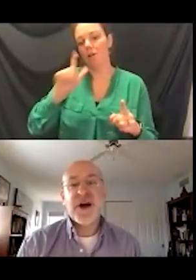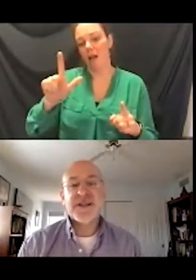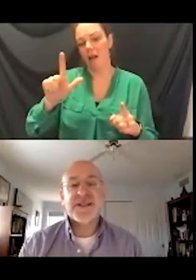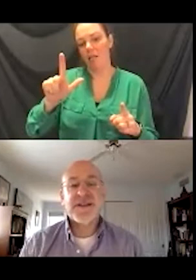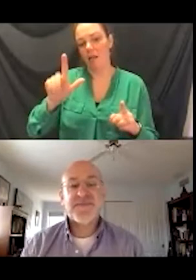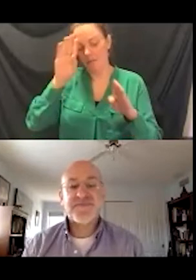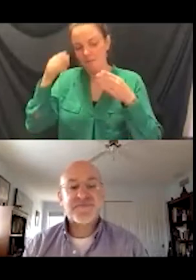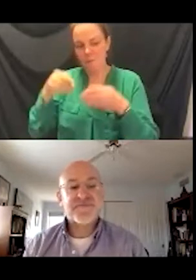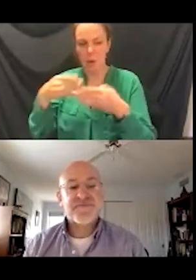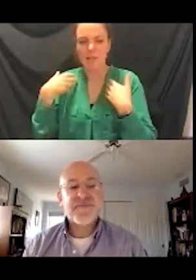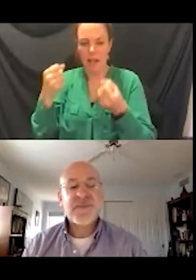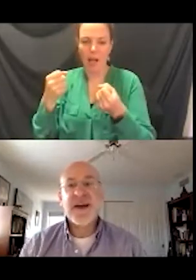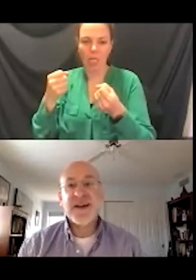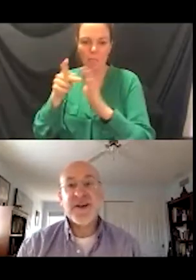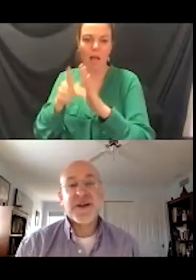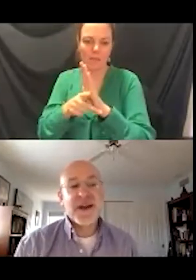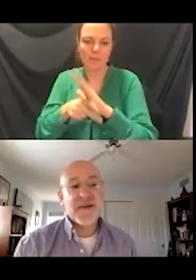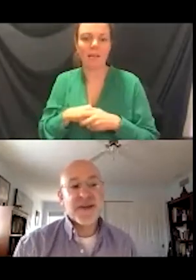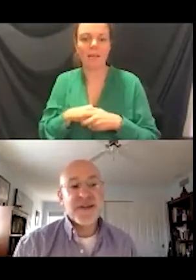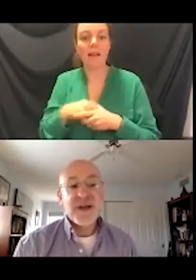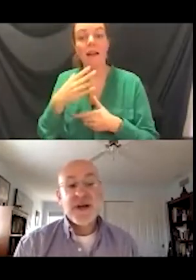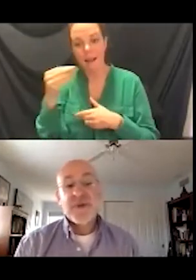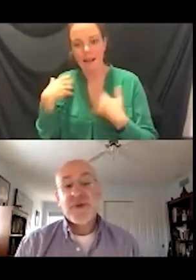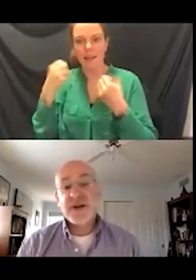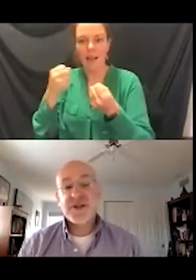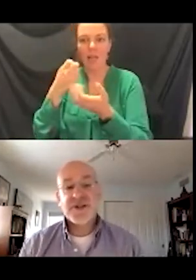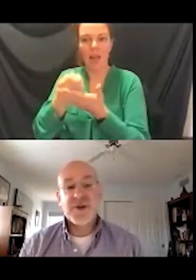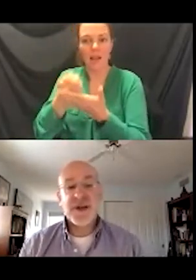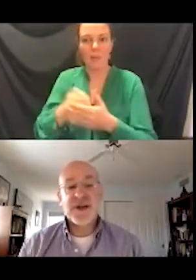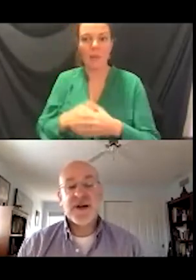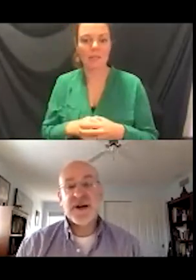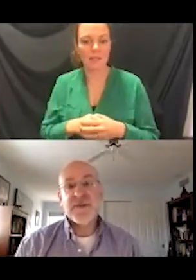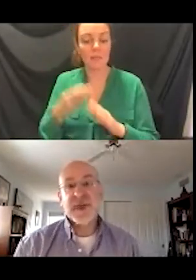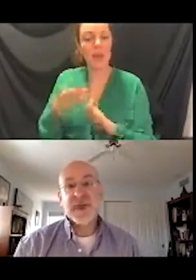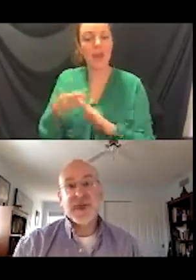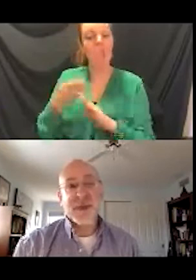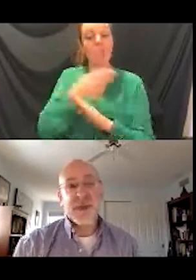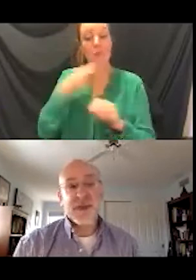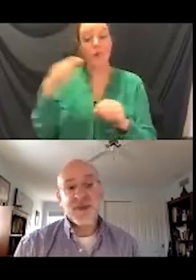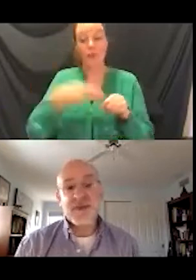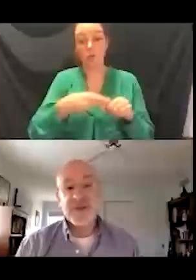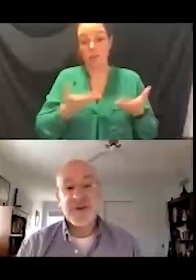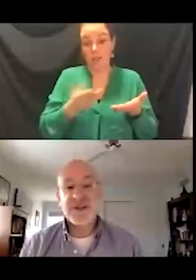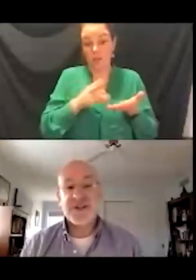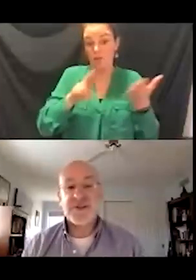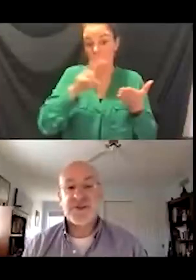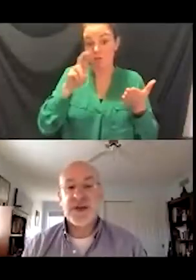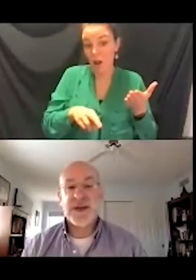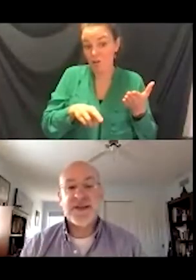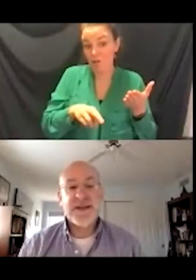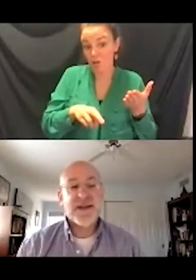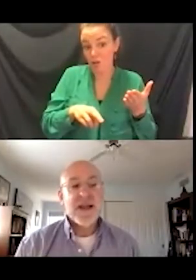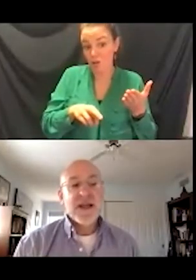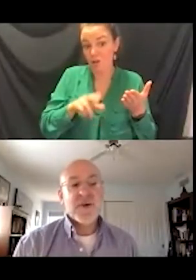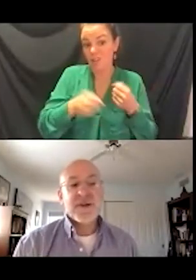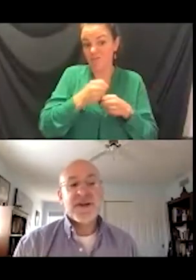health policy and health economics. Prior to joining our department and the University of Rochester in